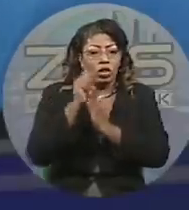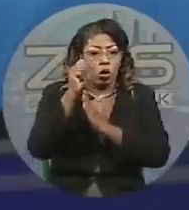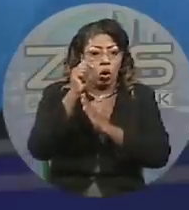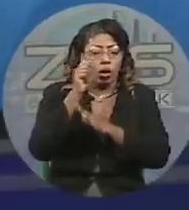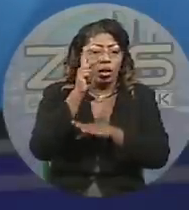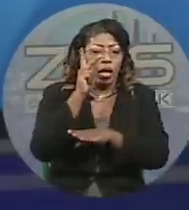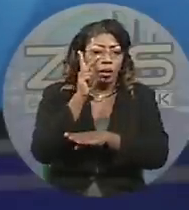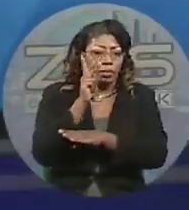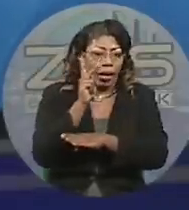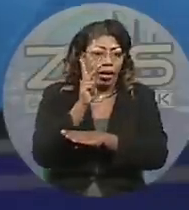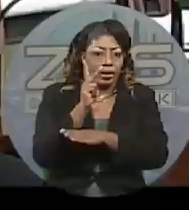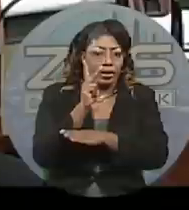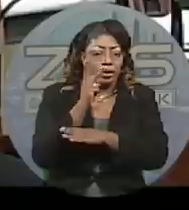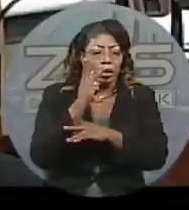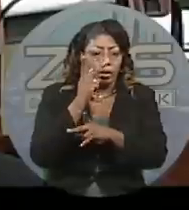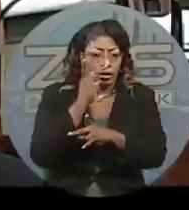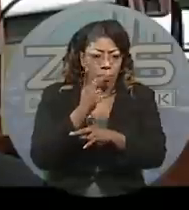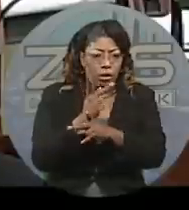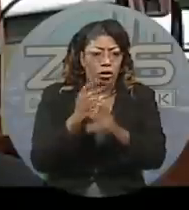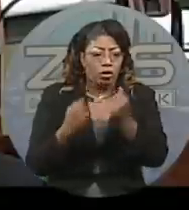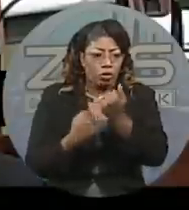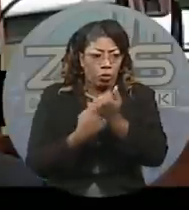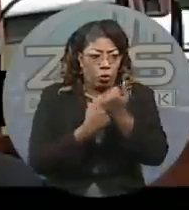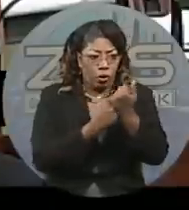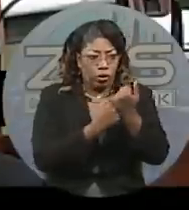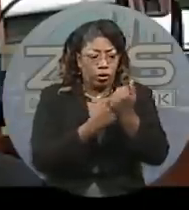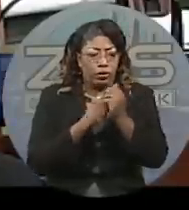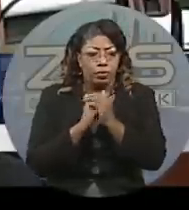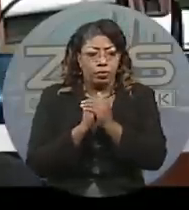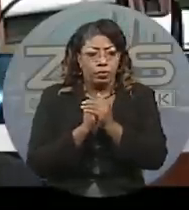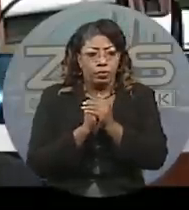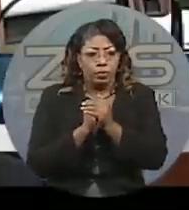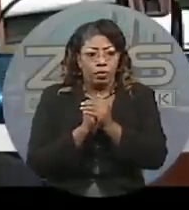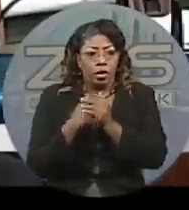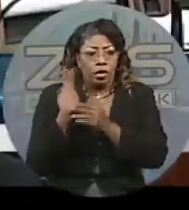support. It's all about people helping people.